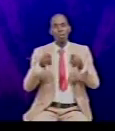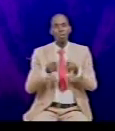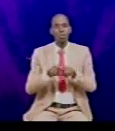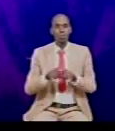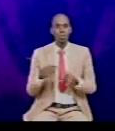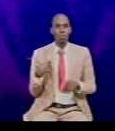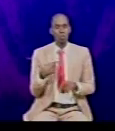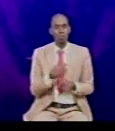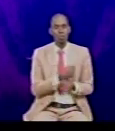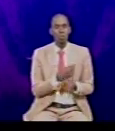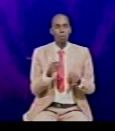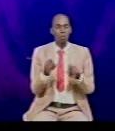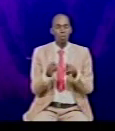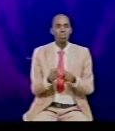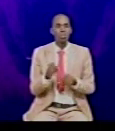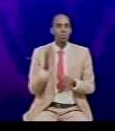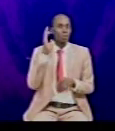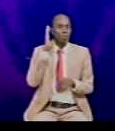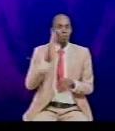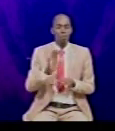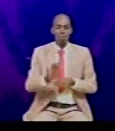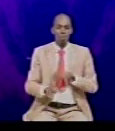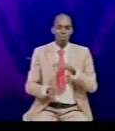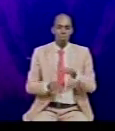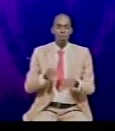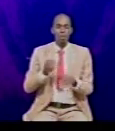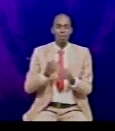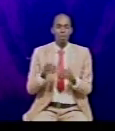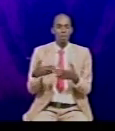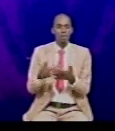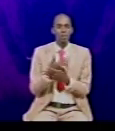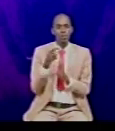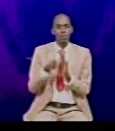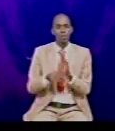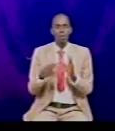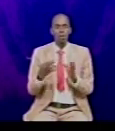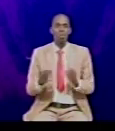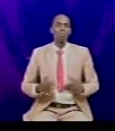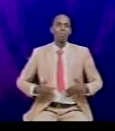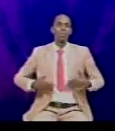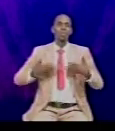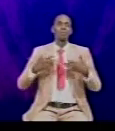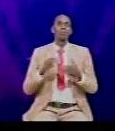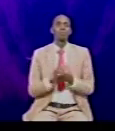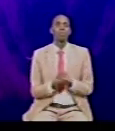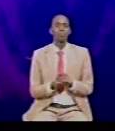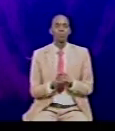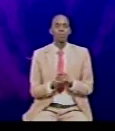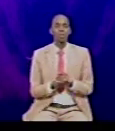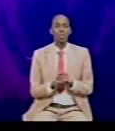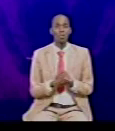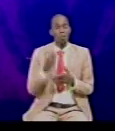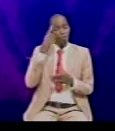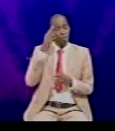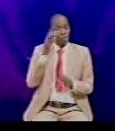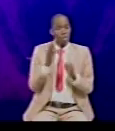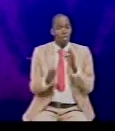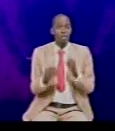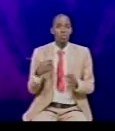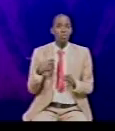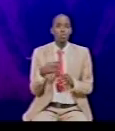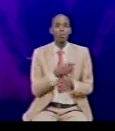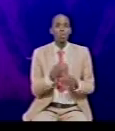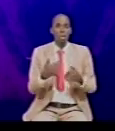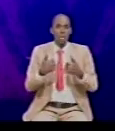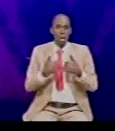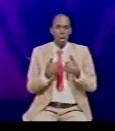we also should live in newness of life. For if we have been planted